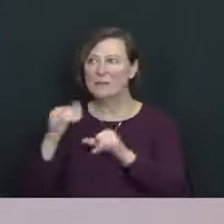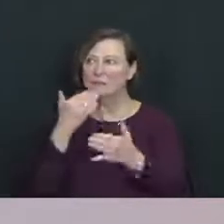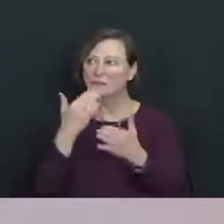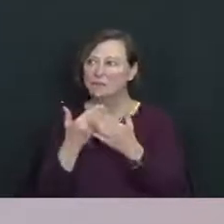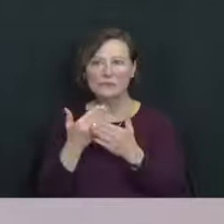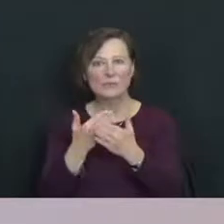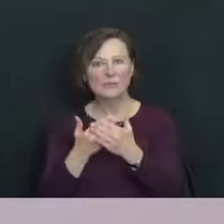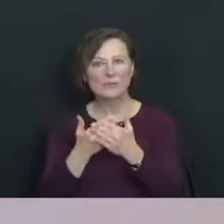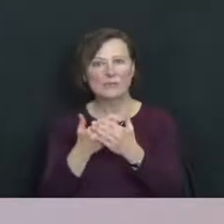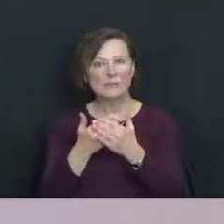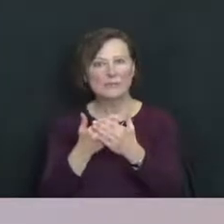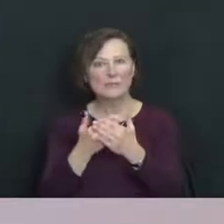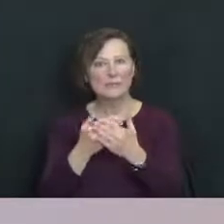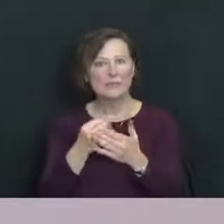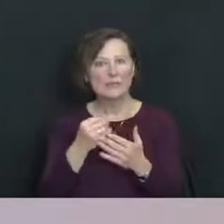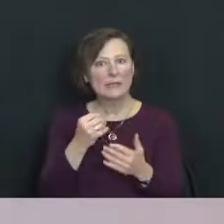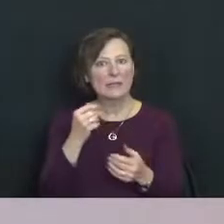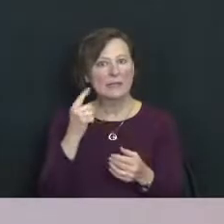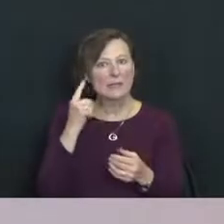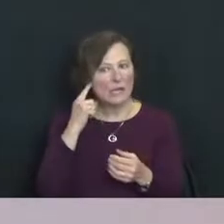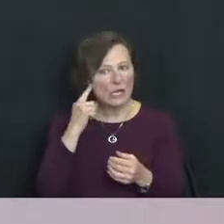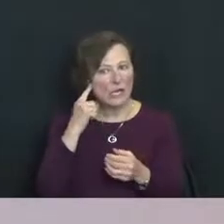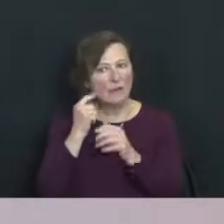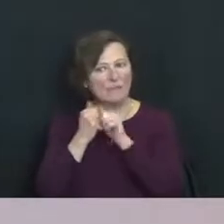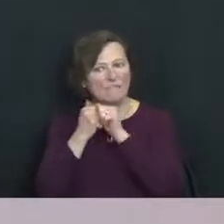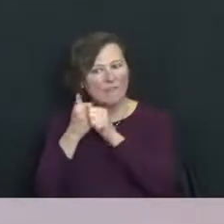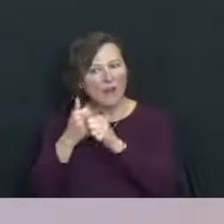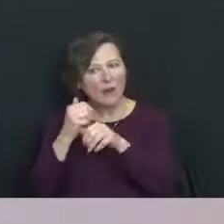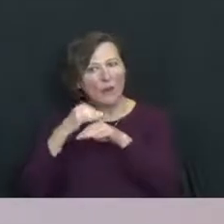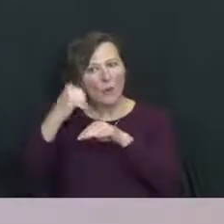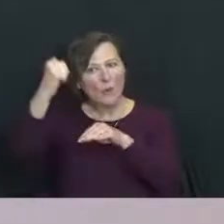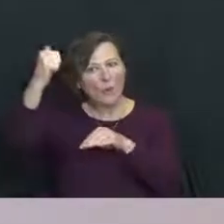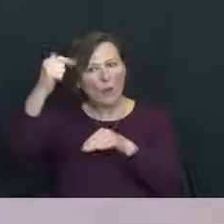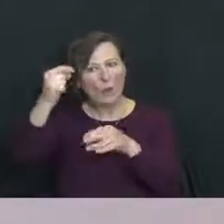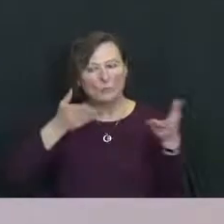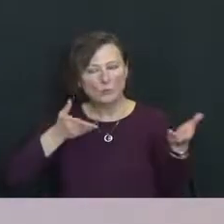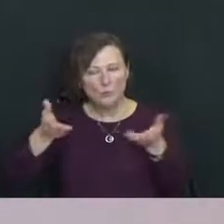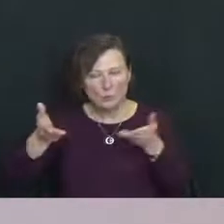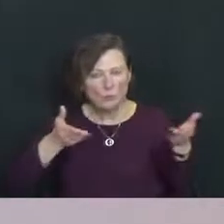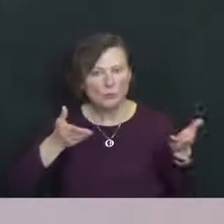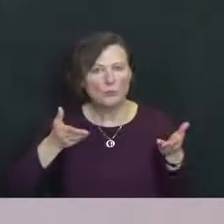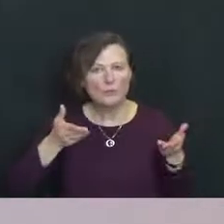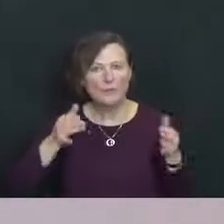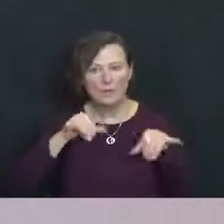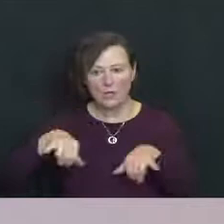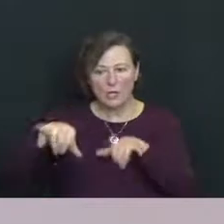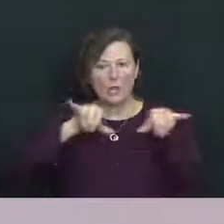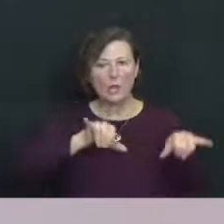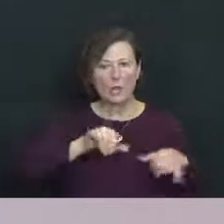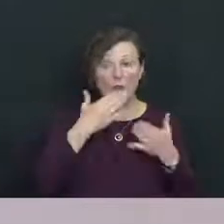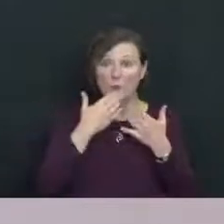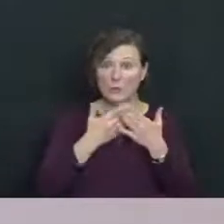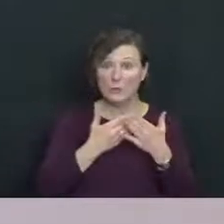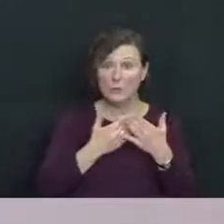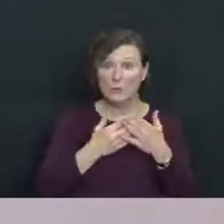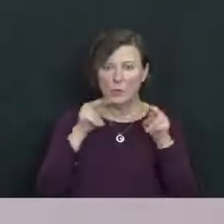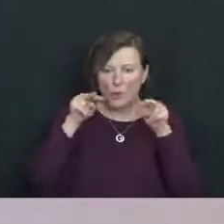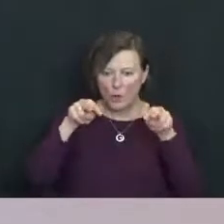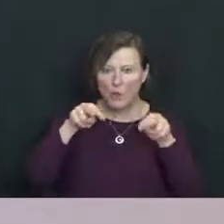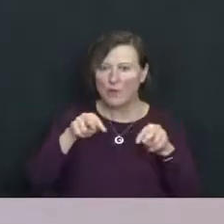And hearing and heeding that call to serve the common good, look more deeply into